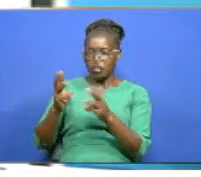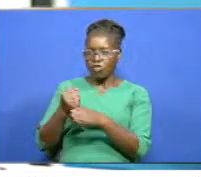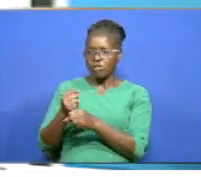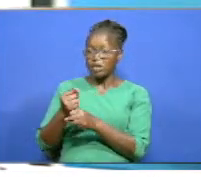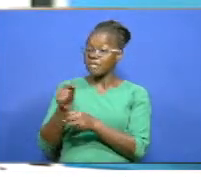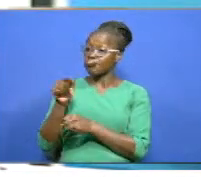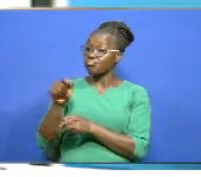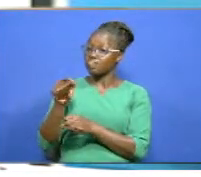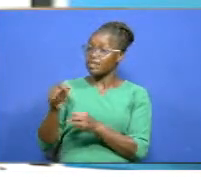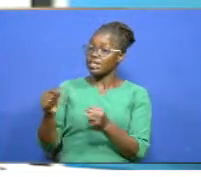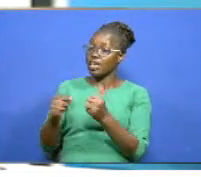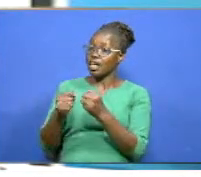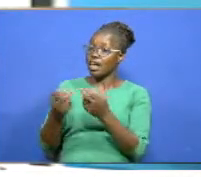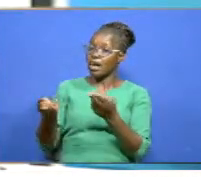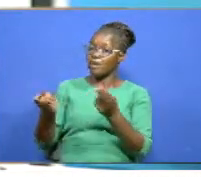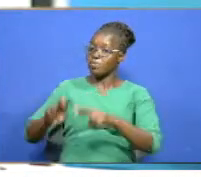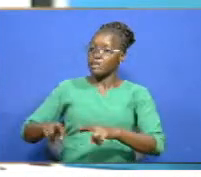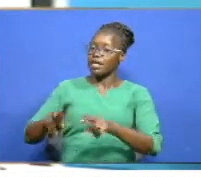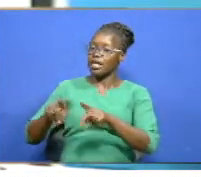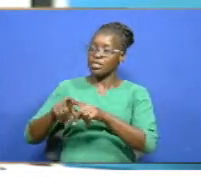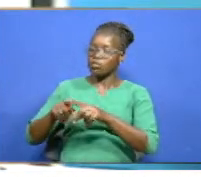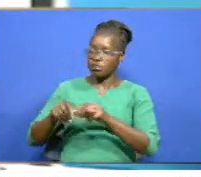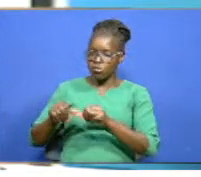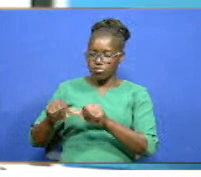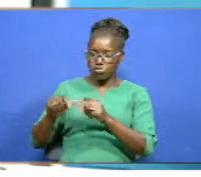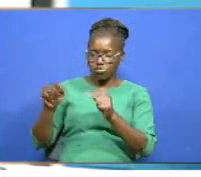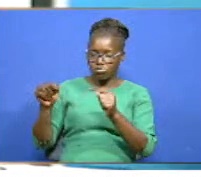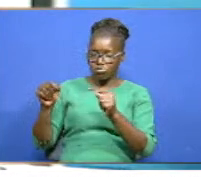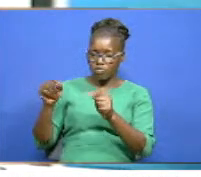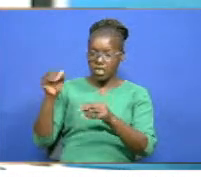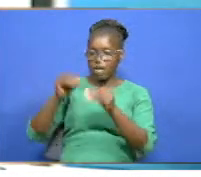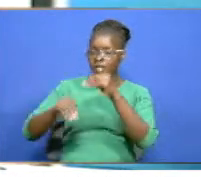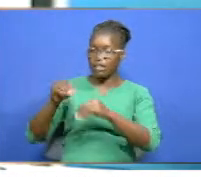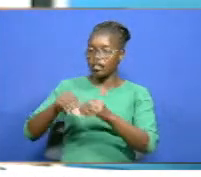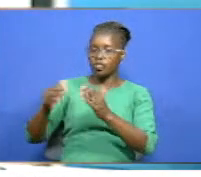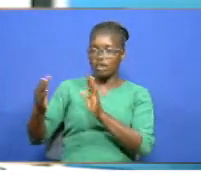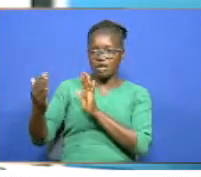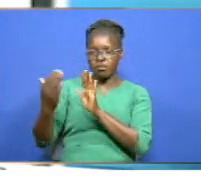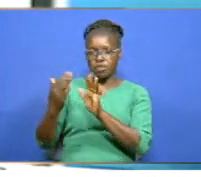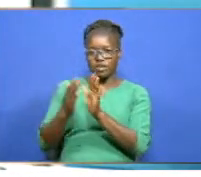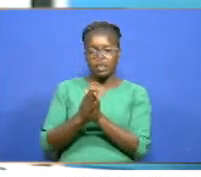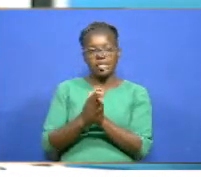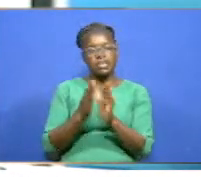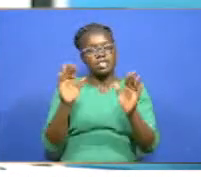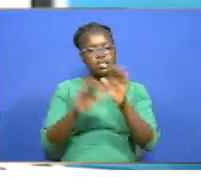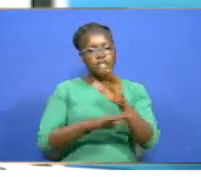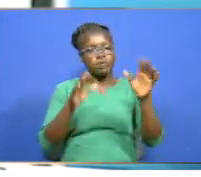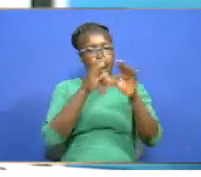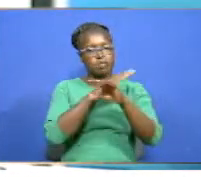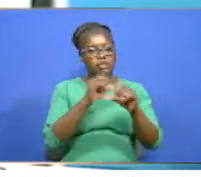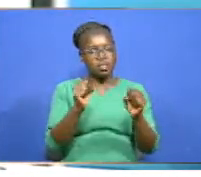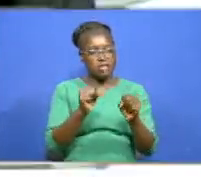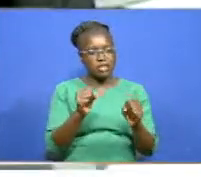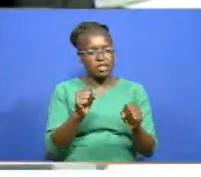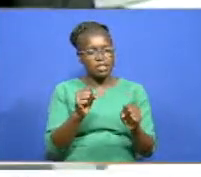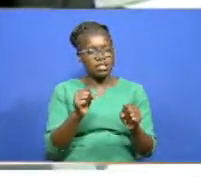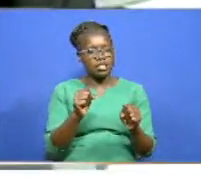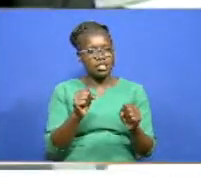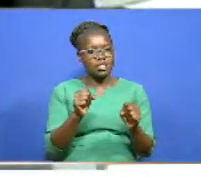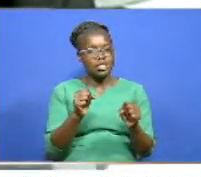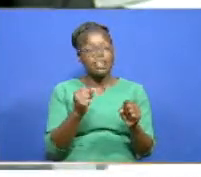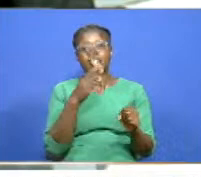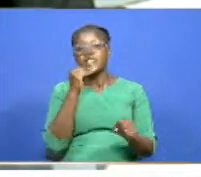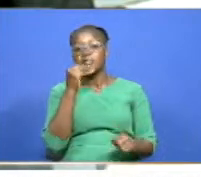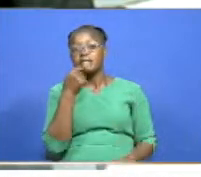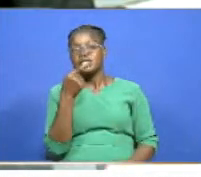that happen as we move towards the election year. Indeed. And the Editors Guild, Deputy President Samuel Maina, yesterday in his speech, he talked